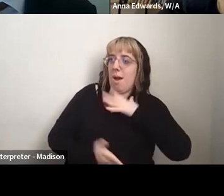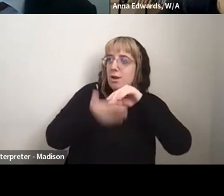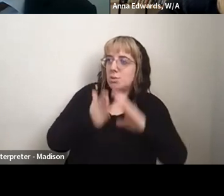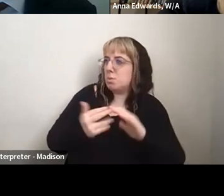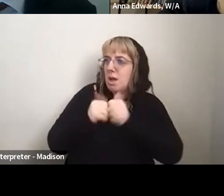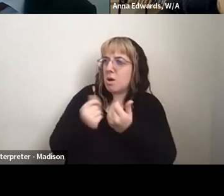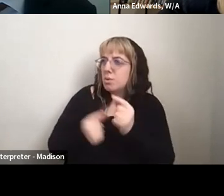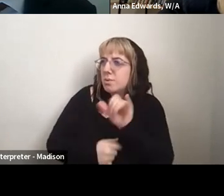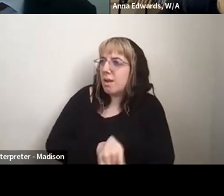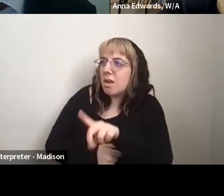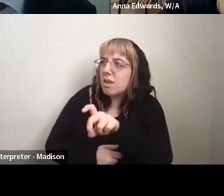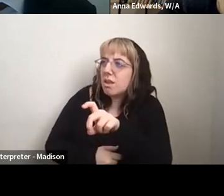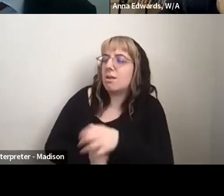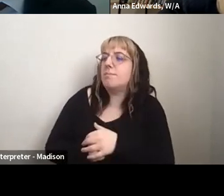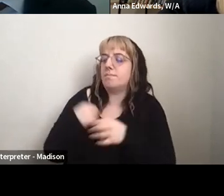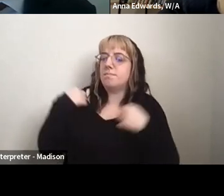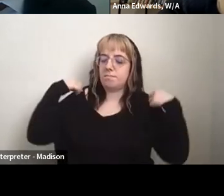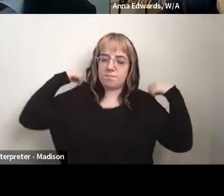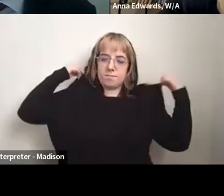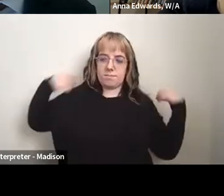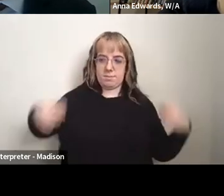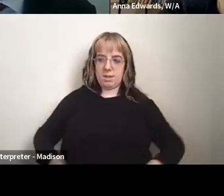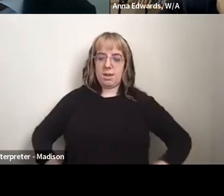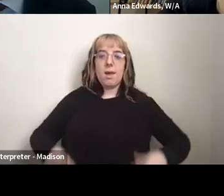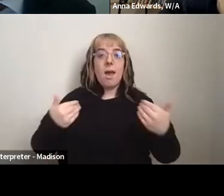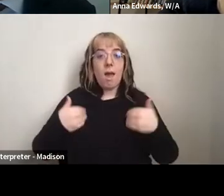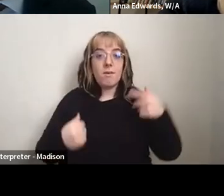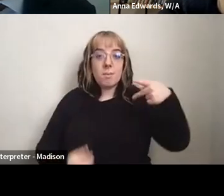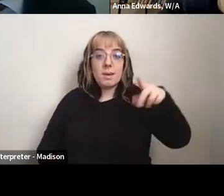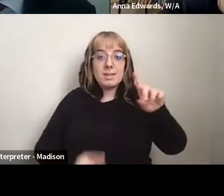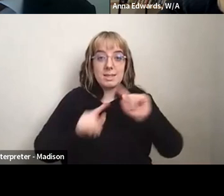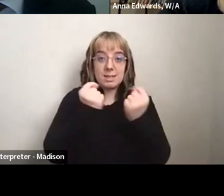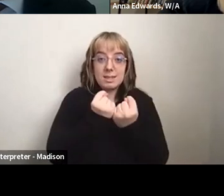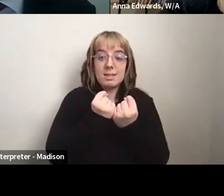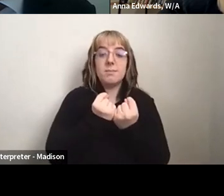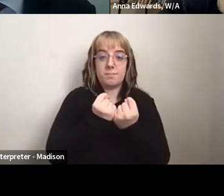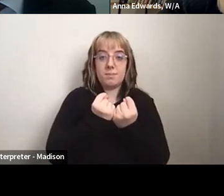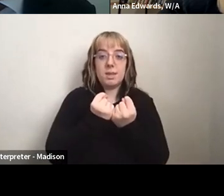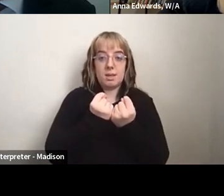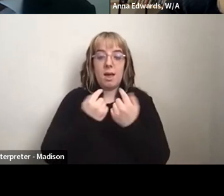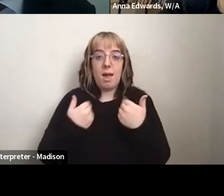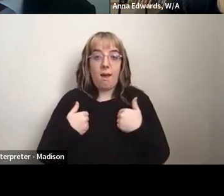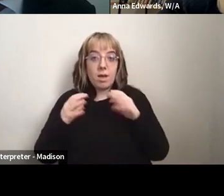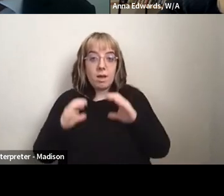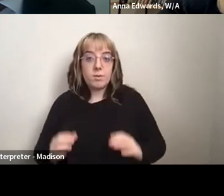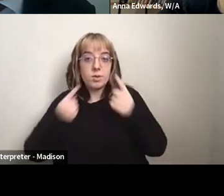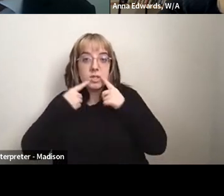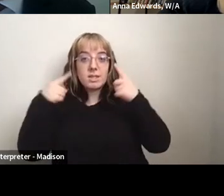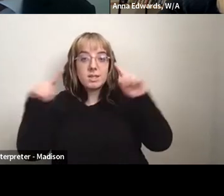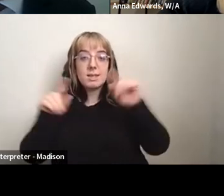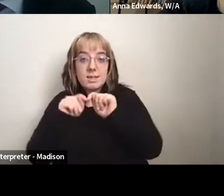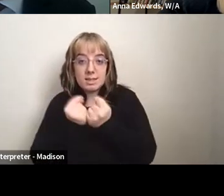And so having a PD team and a customer success team help us. This